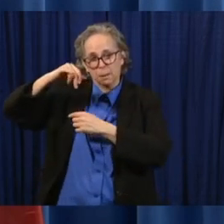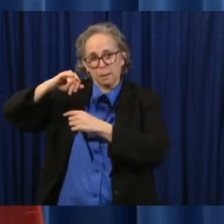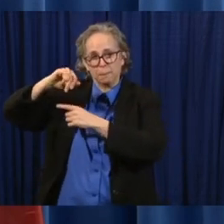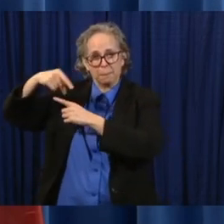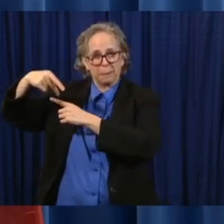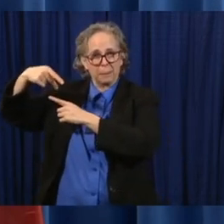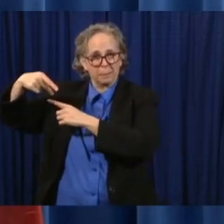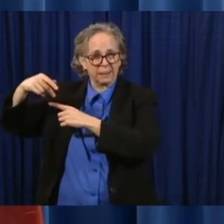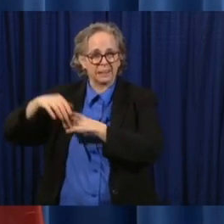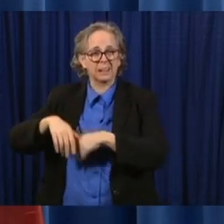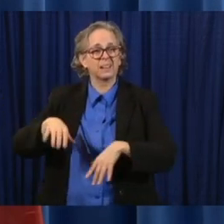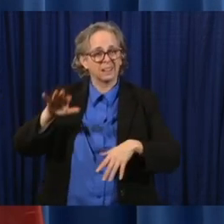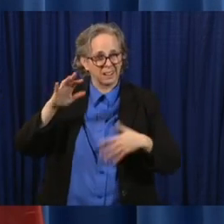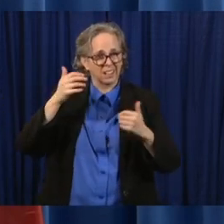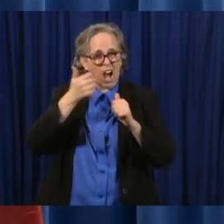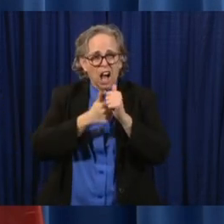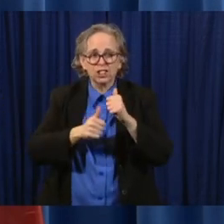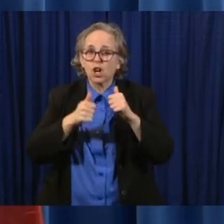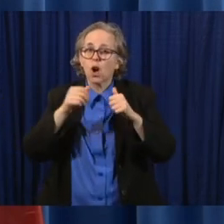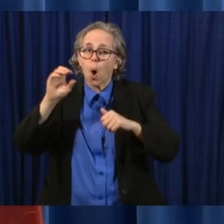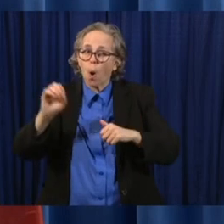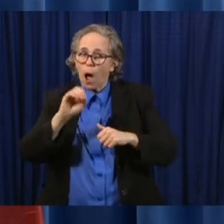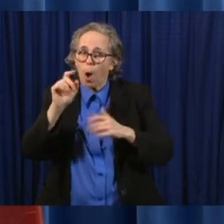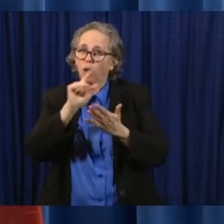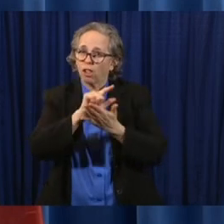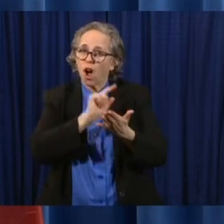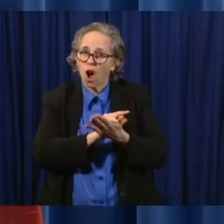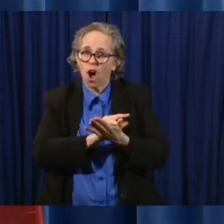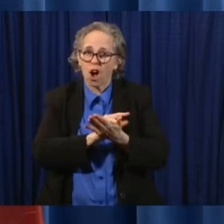3701.17A2. Ohio law allows us to give